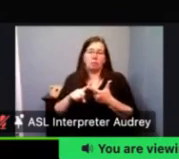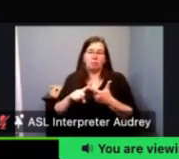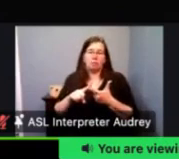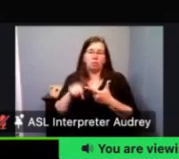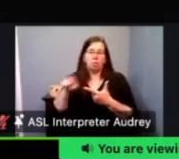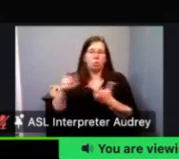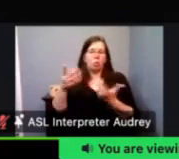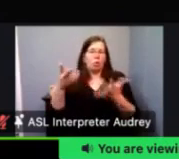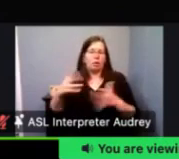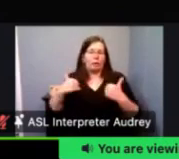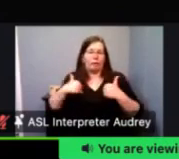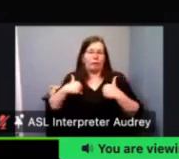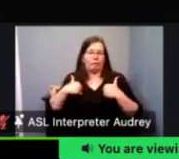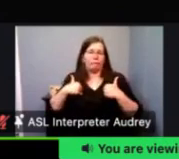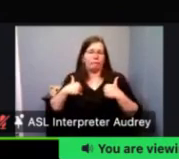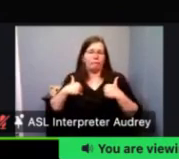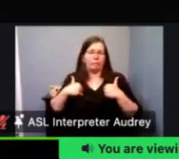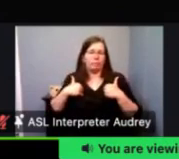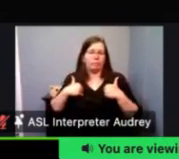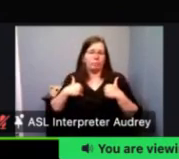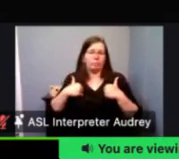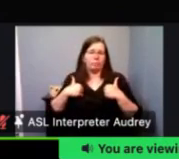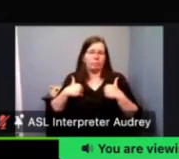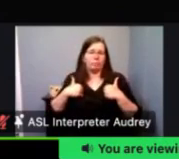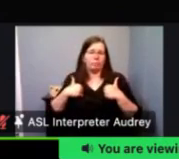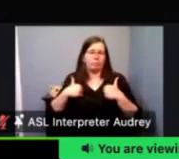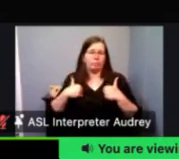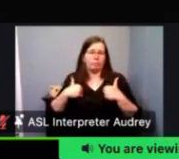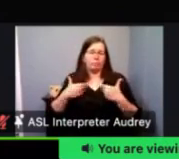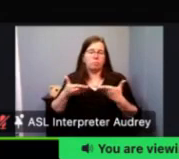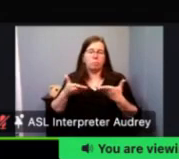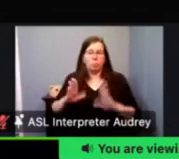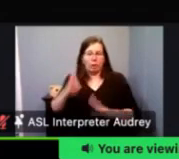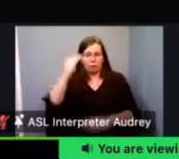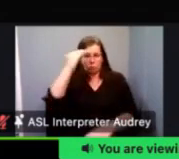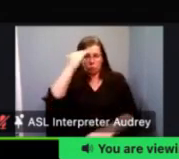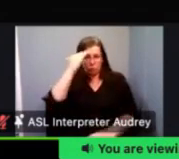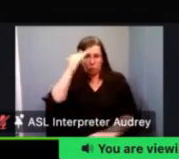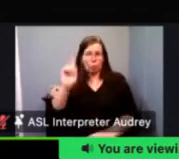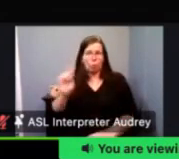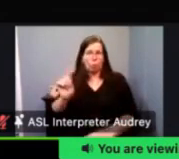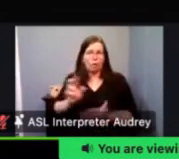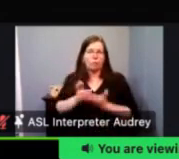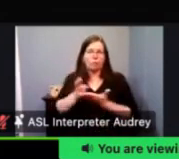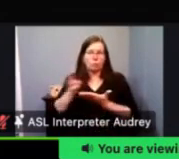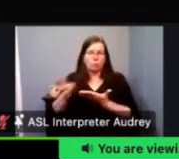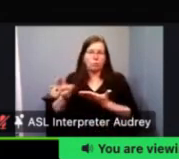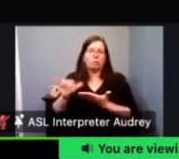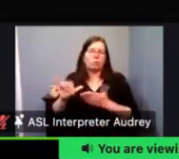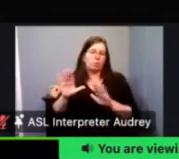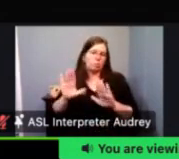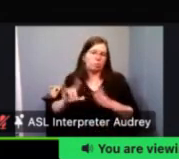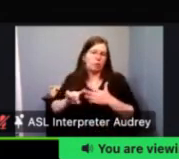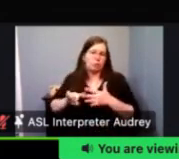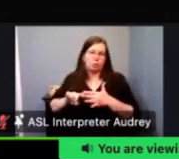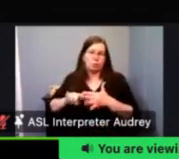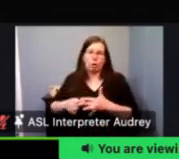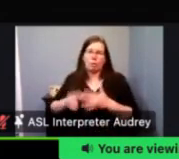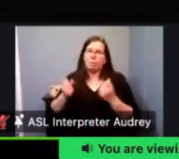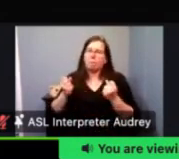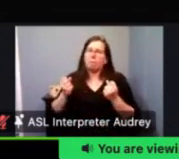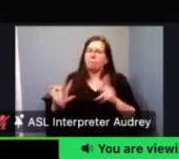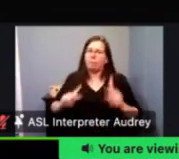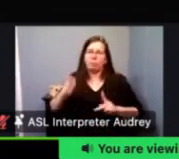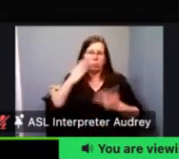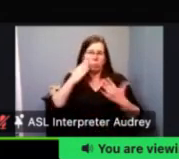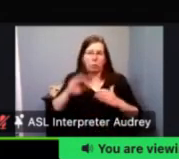By you already having the means to be able to even know like where that resource is, like that's a great start. Like some people don't even know where to